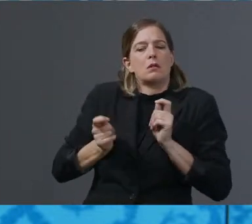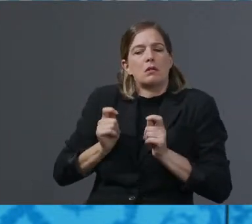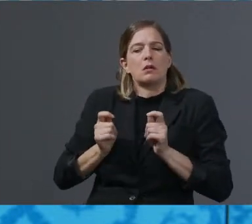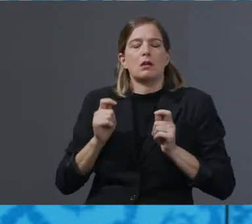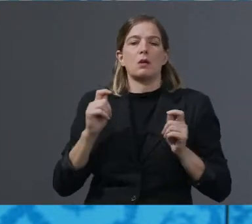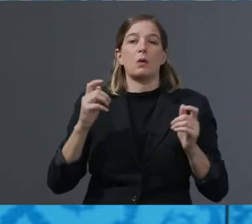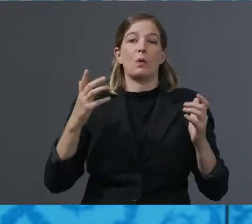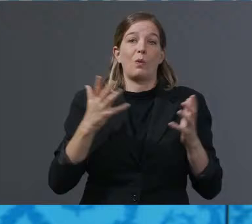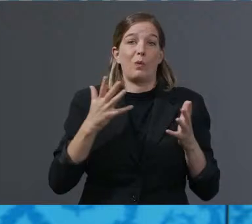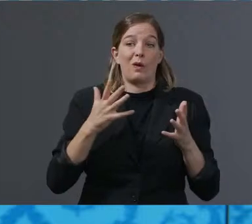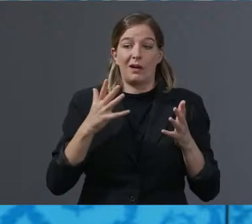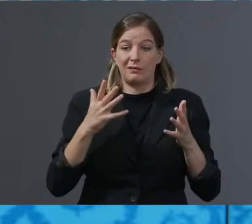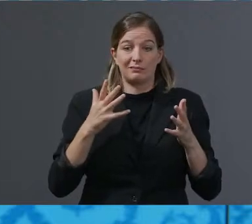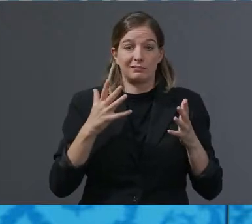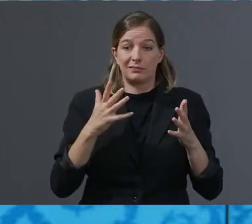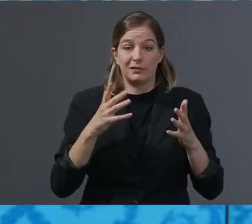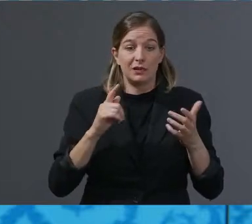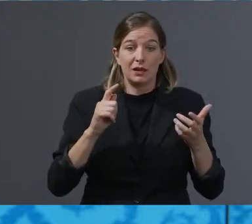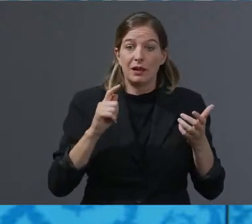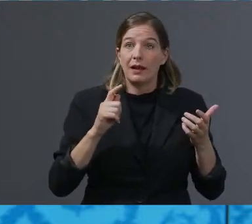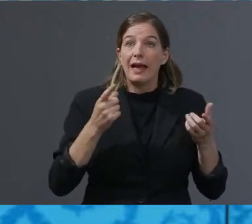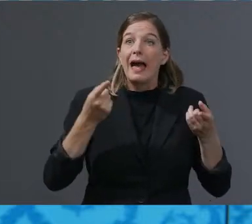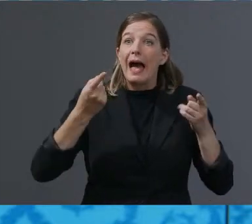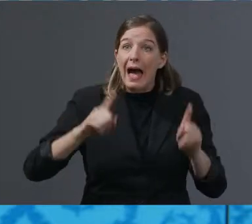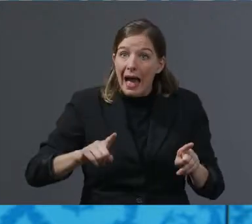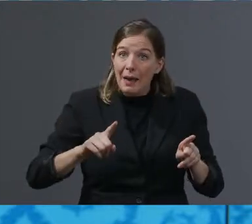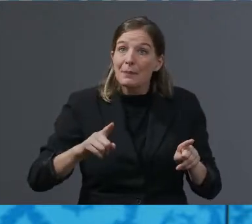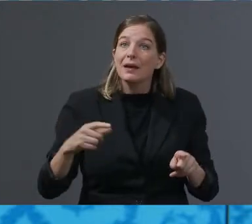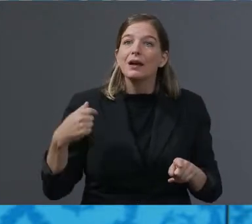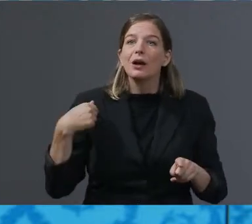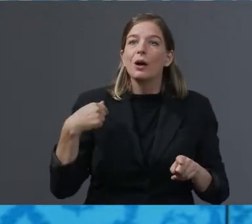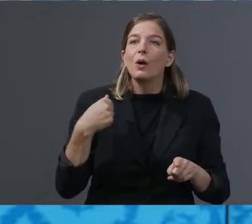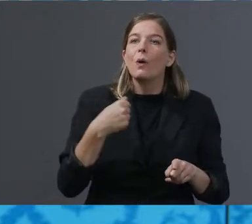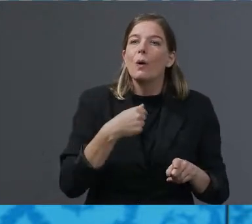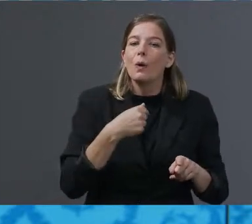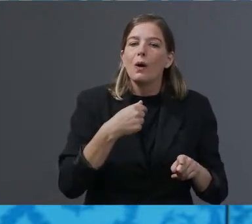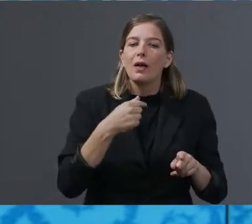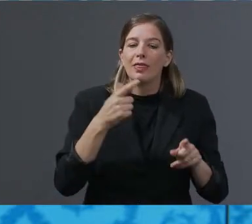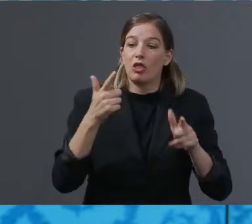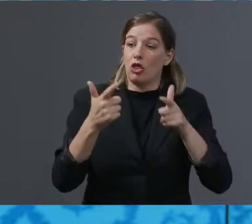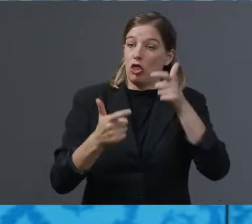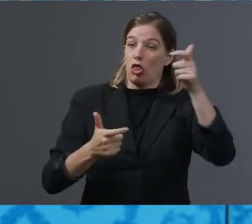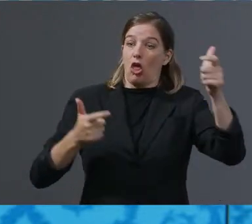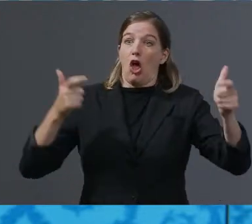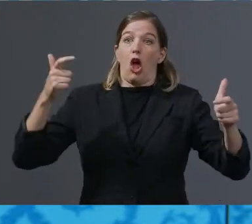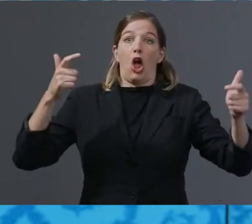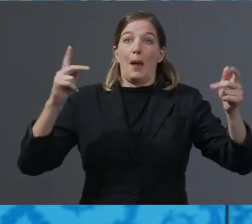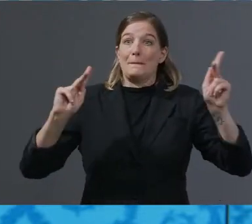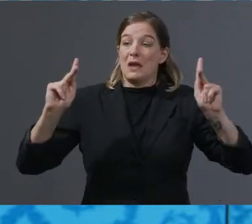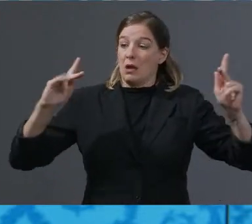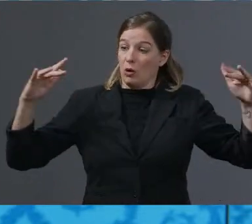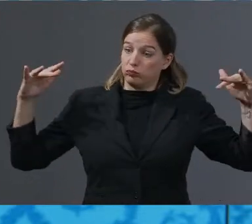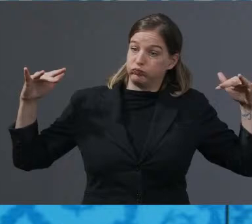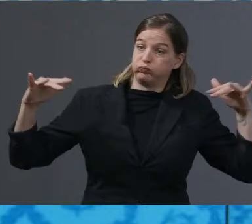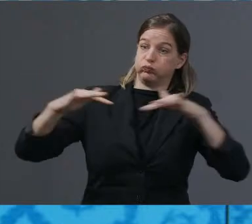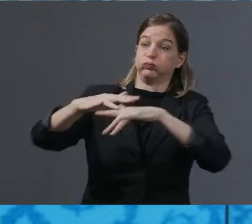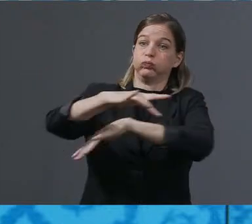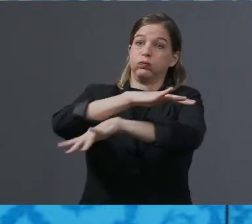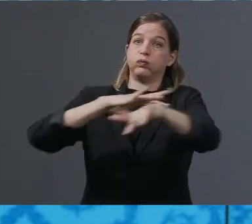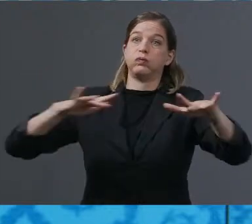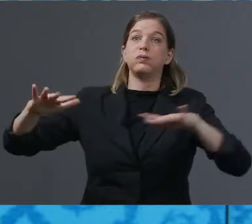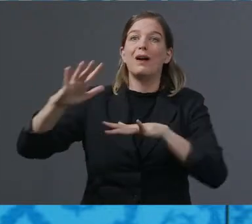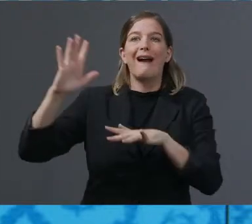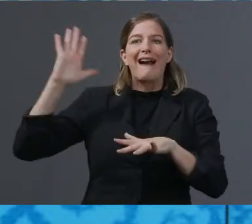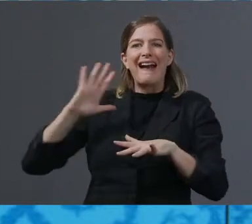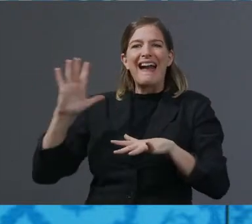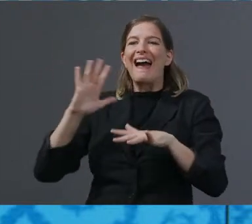situation was first the idea that we were breaking up the larger congregations that were happening.